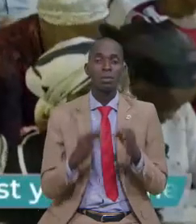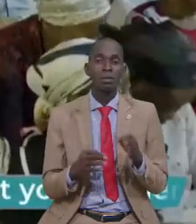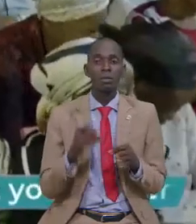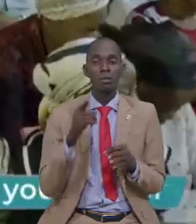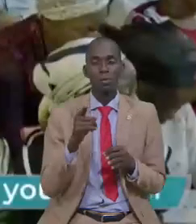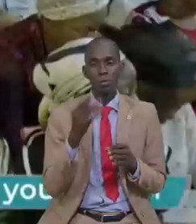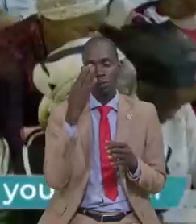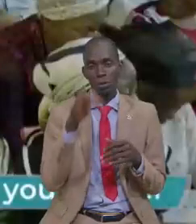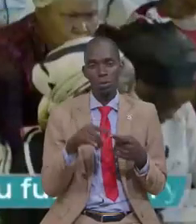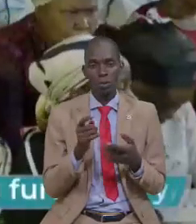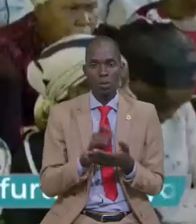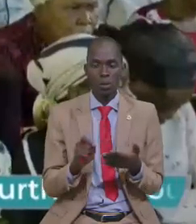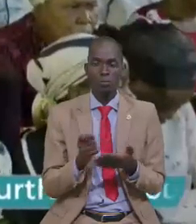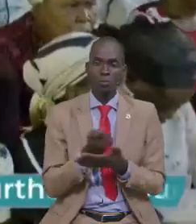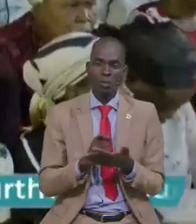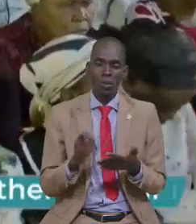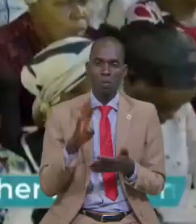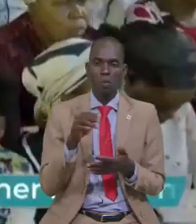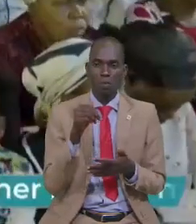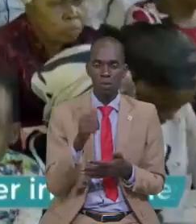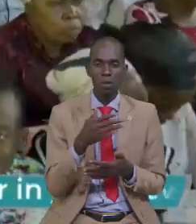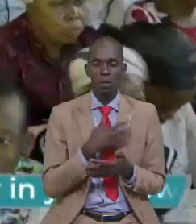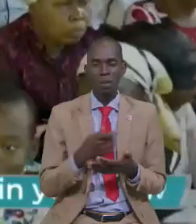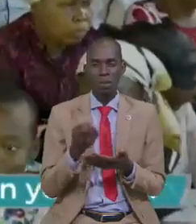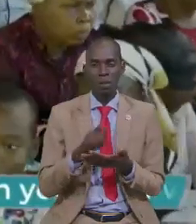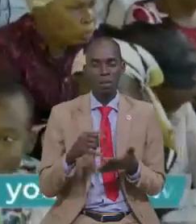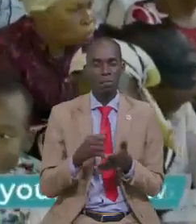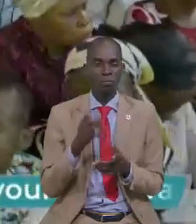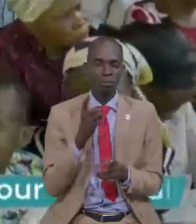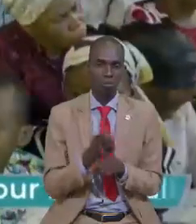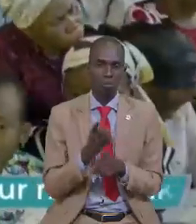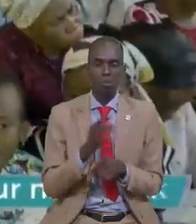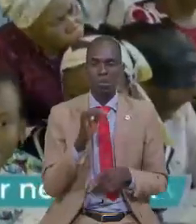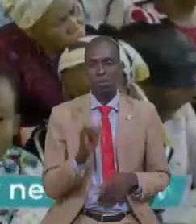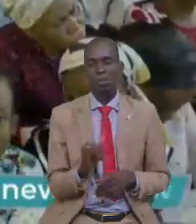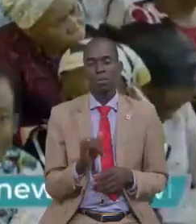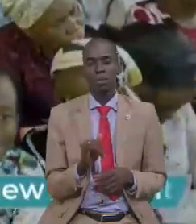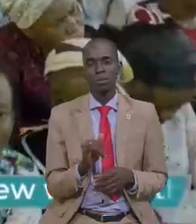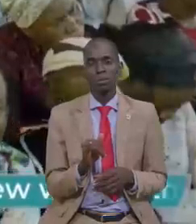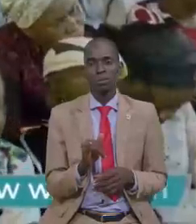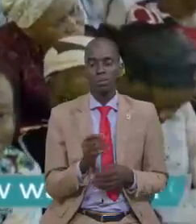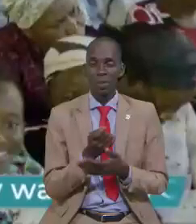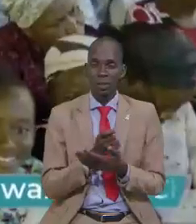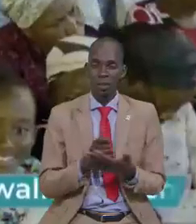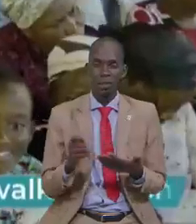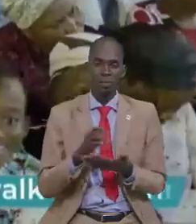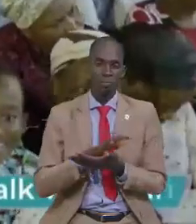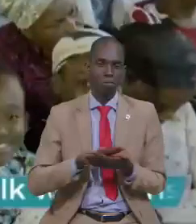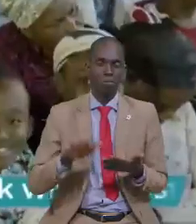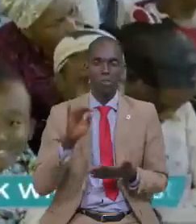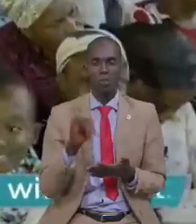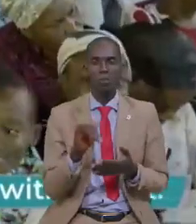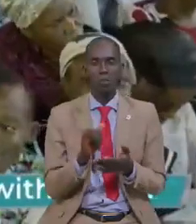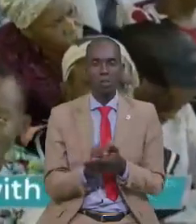front and you are finished there, can you raise your flag, please? Can you raise your flag at the